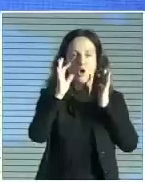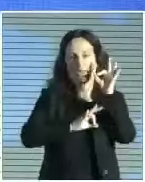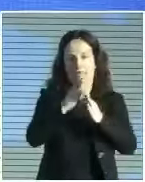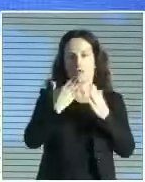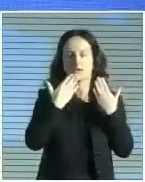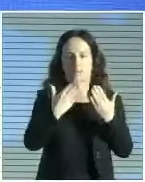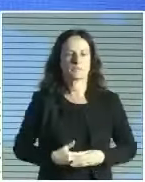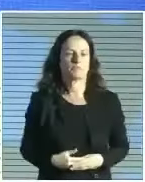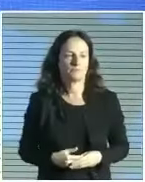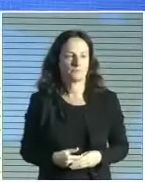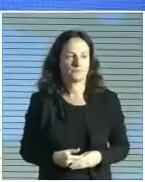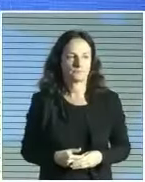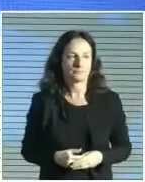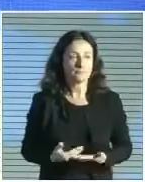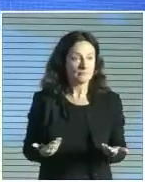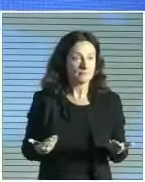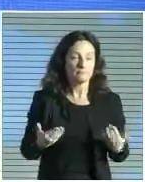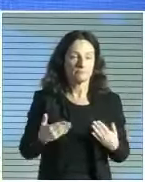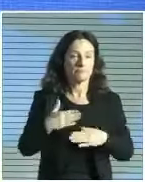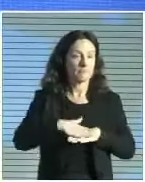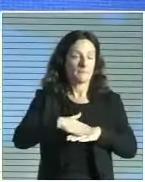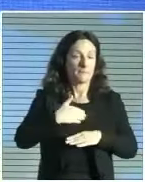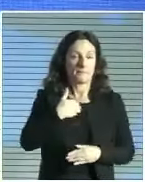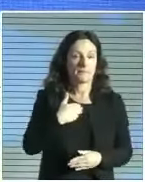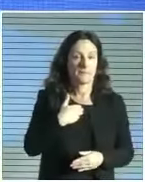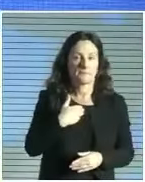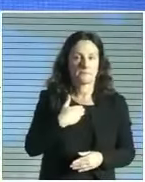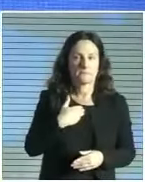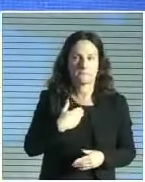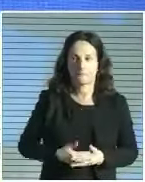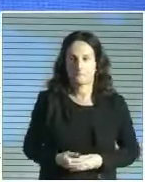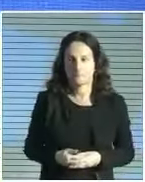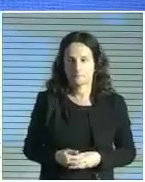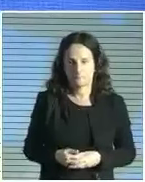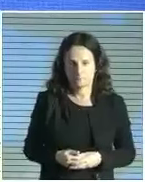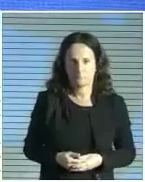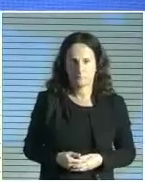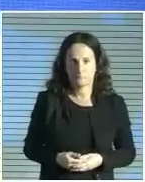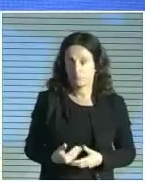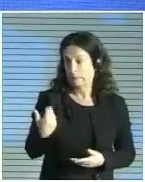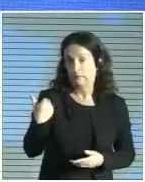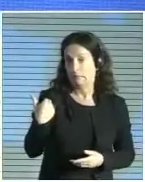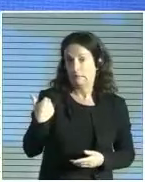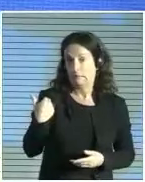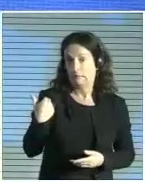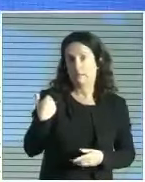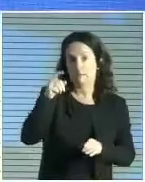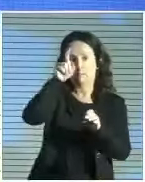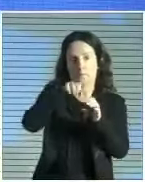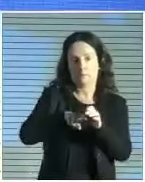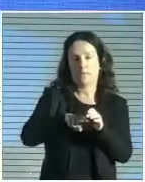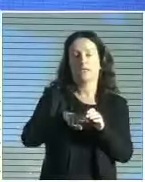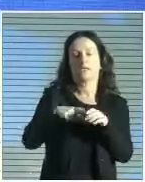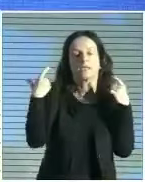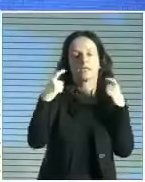For me, as you said, I have come into the public sector just recently, and recently is just a few